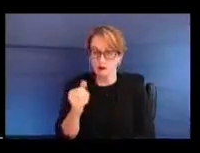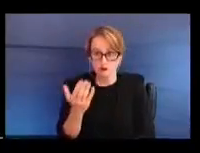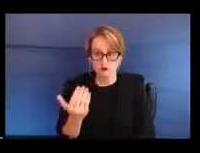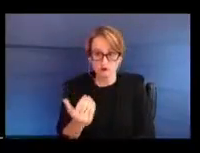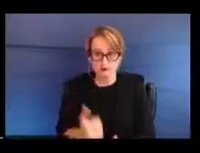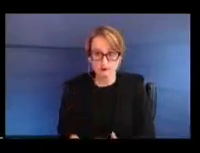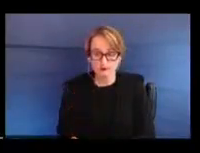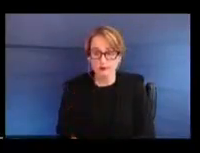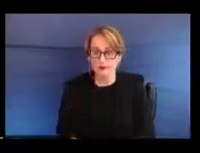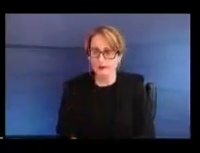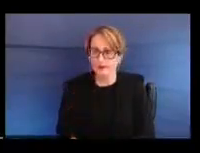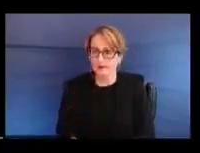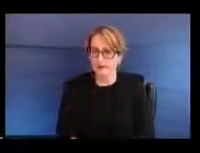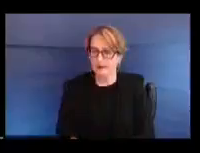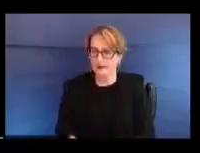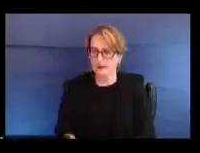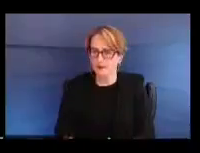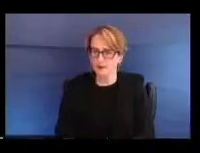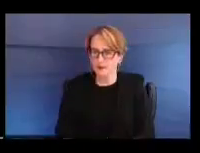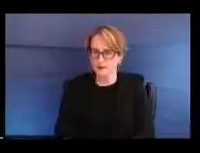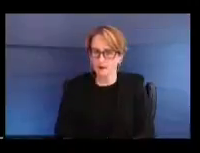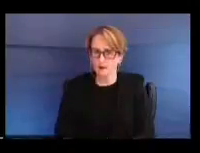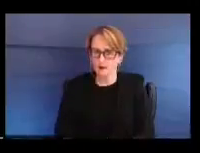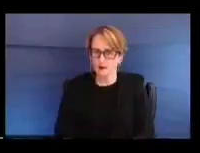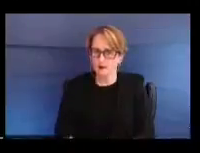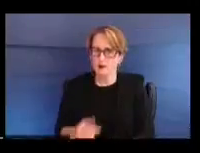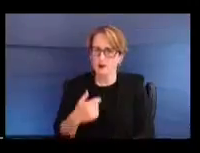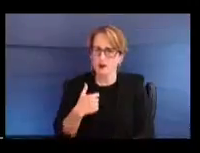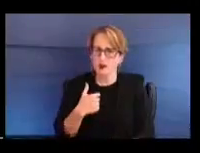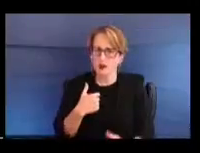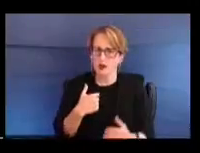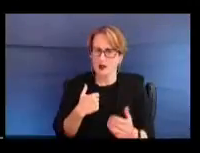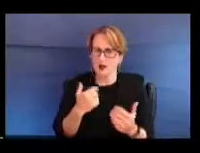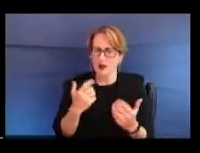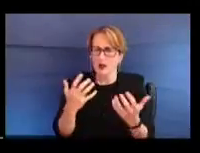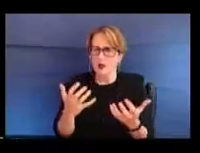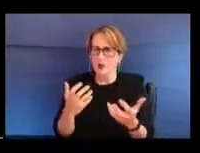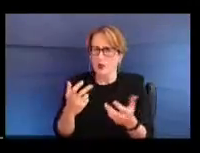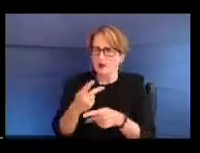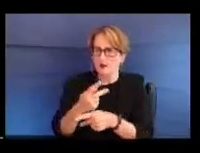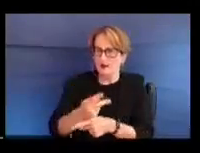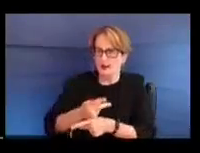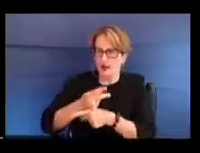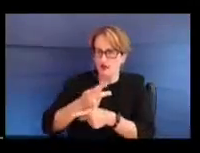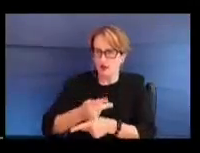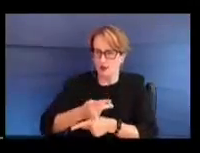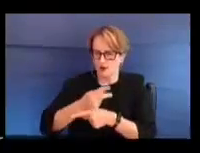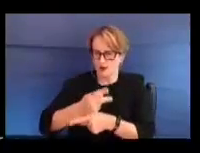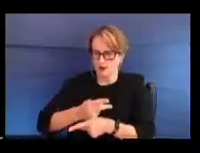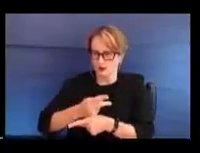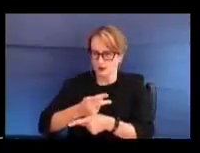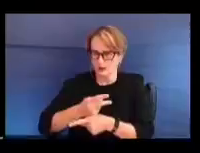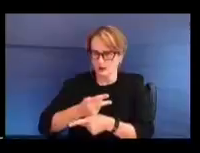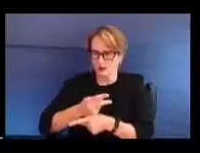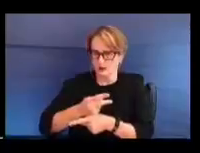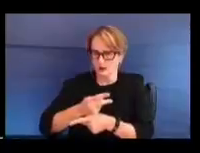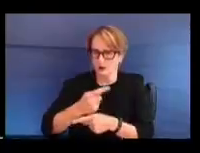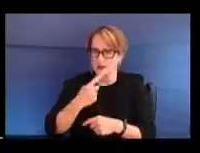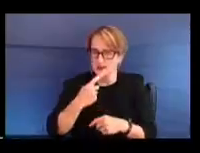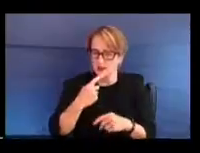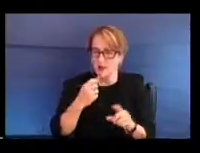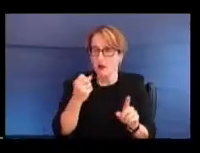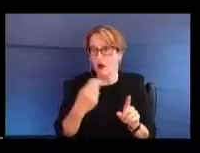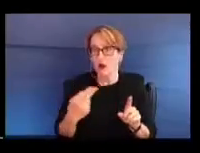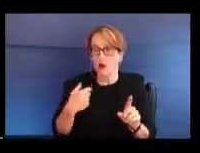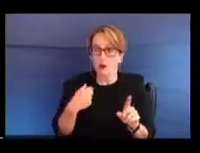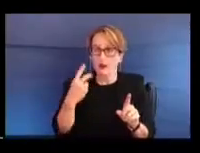So I want us to be careful because we said, oh, then we can get more input, because we haven't seen